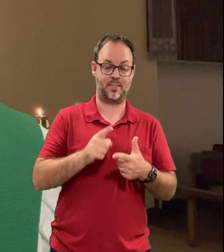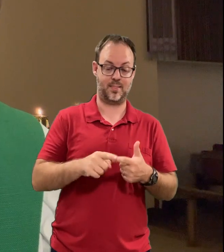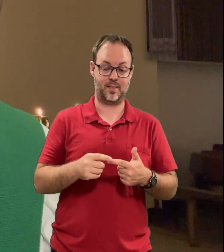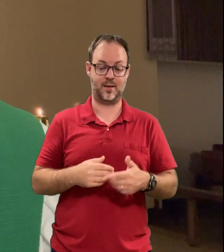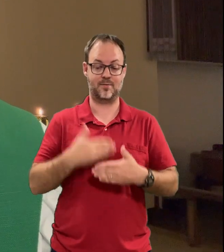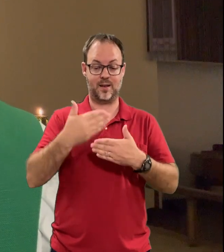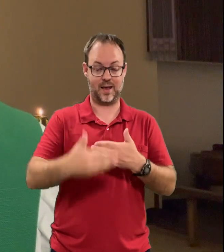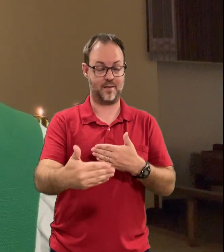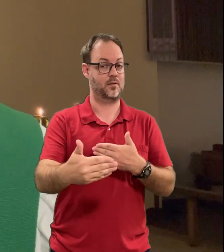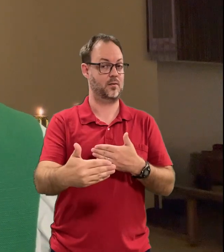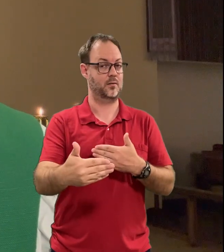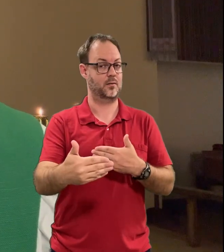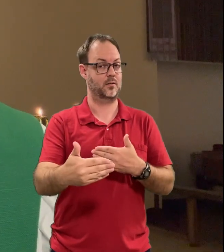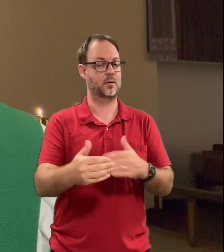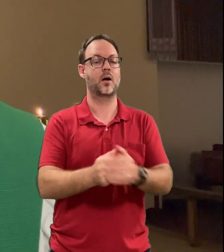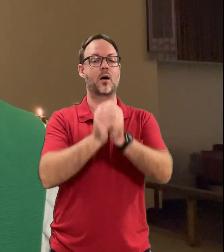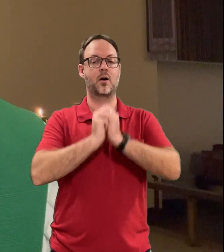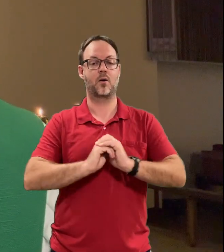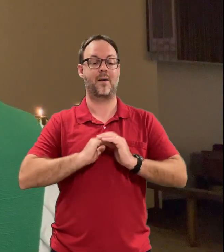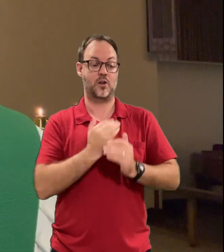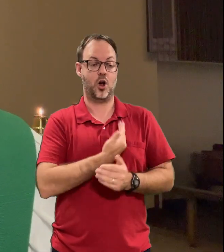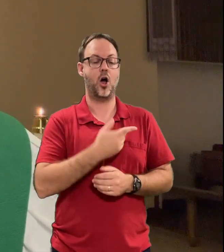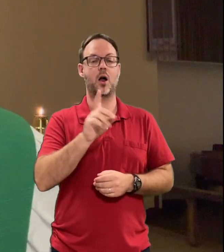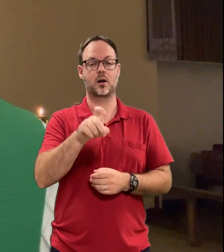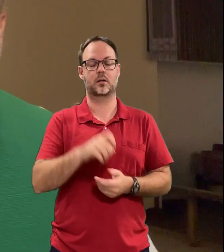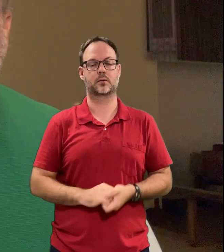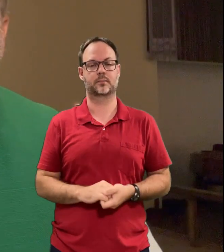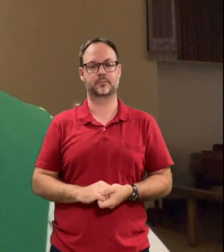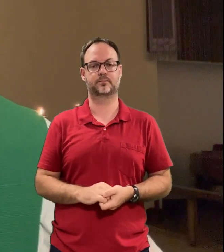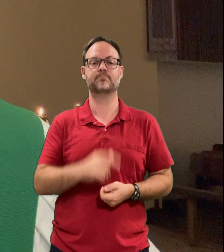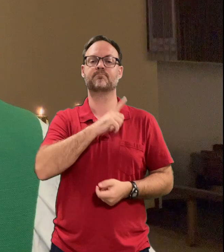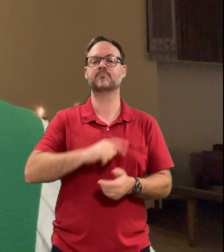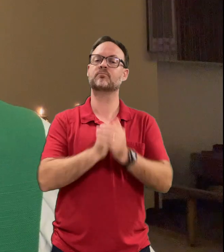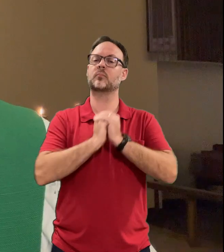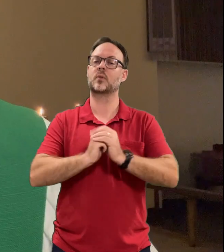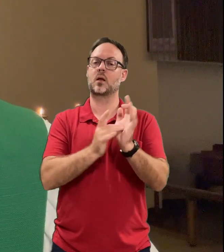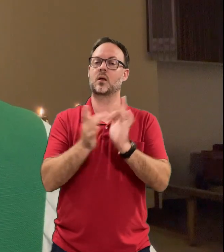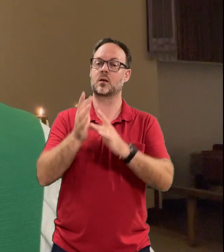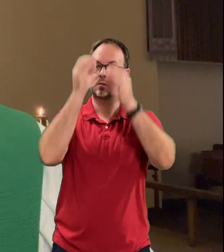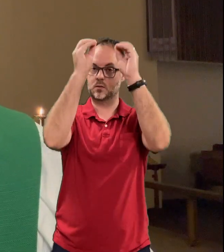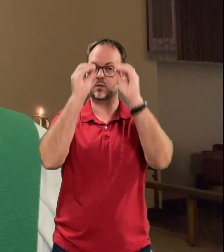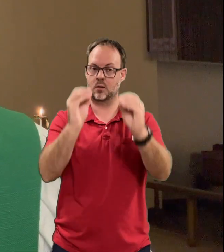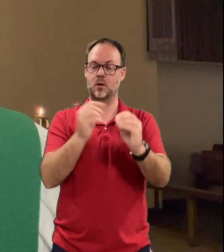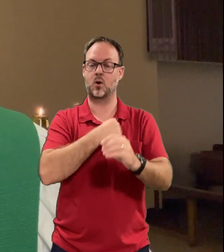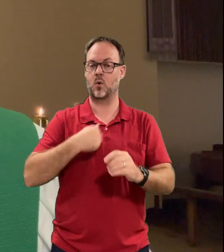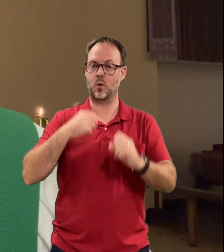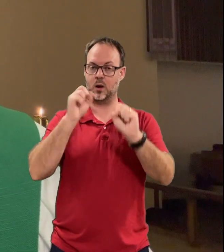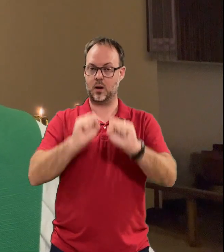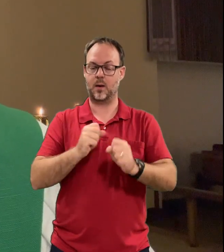And then after that, we pray for our needs. In the Lord's Prayer, then, Jesus teaches us